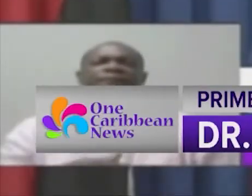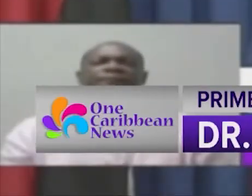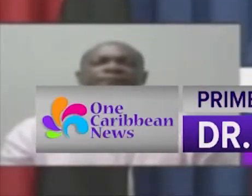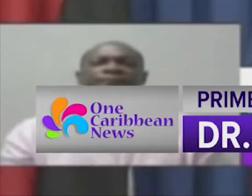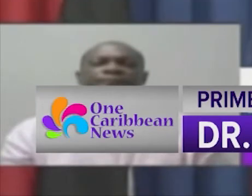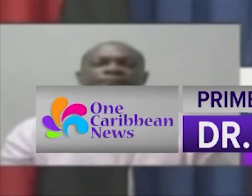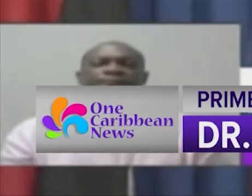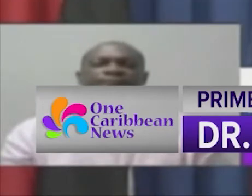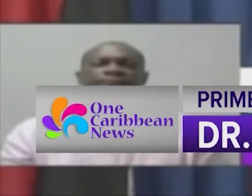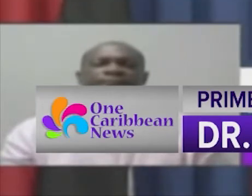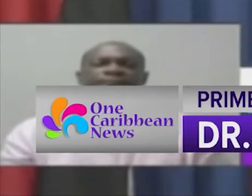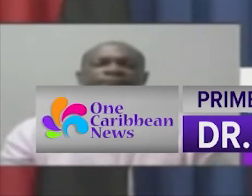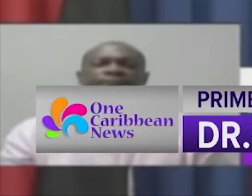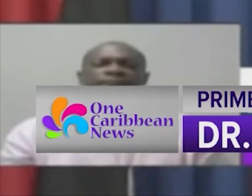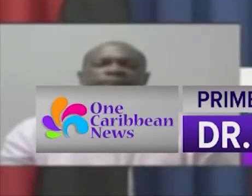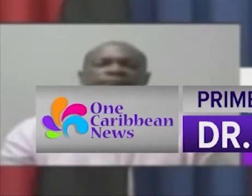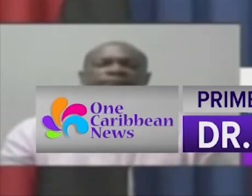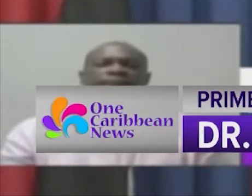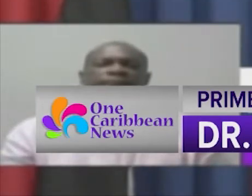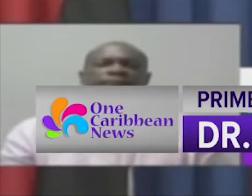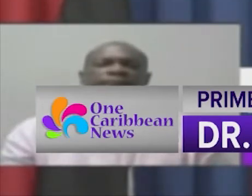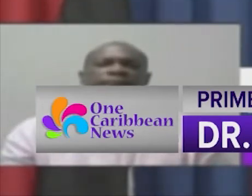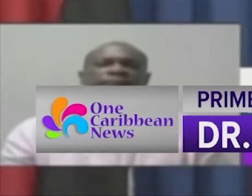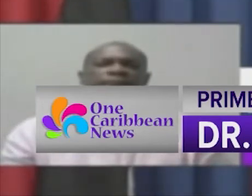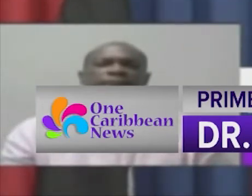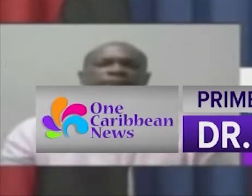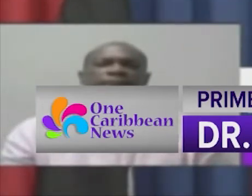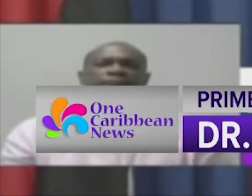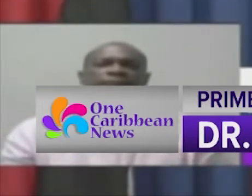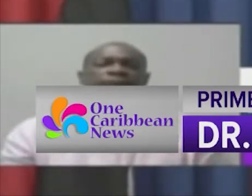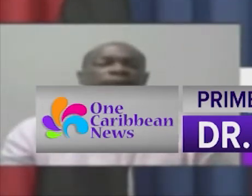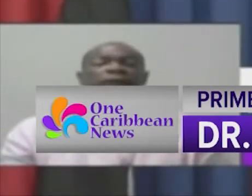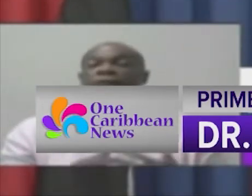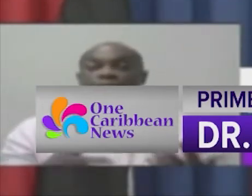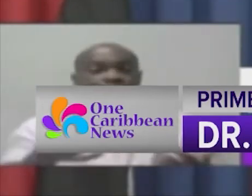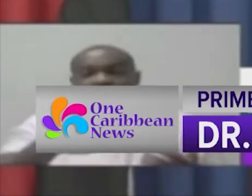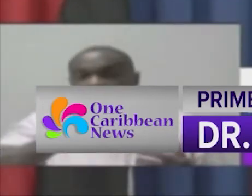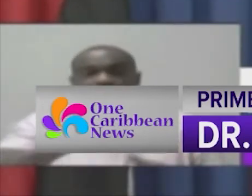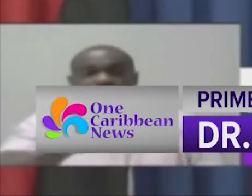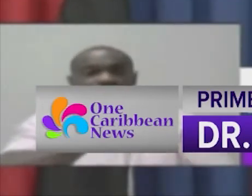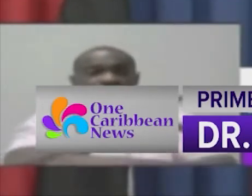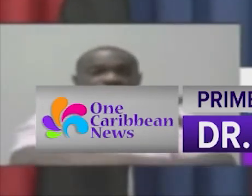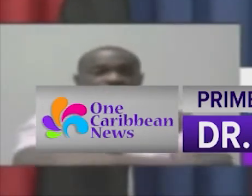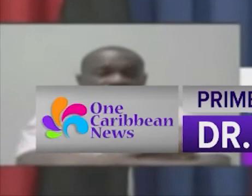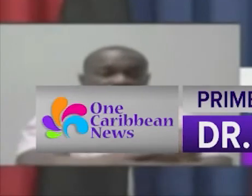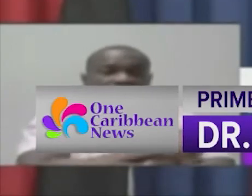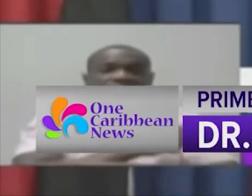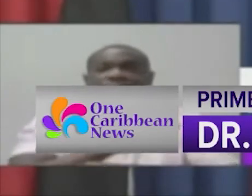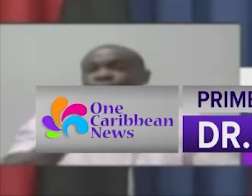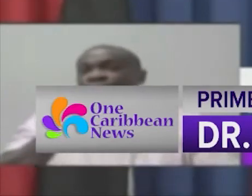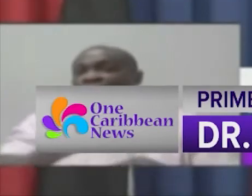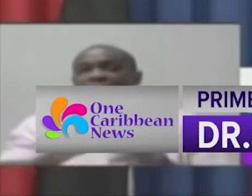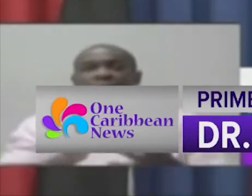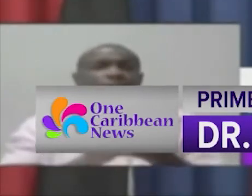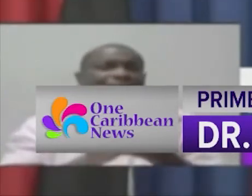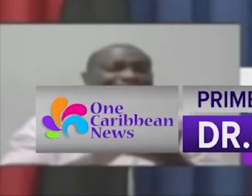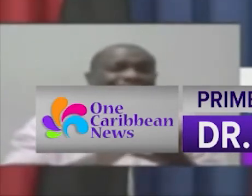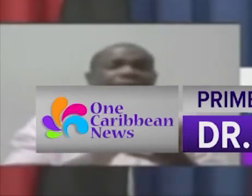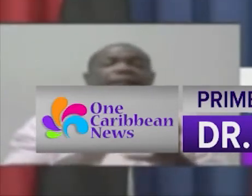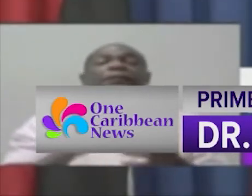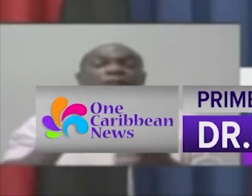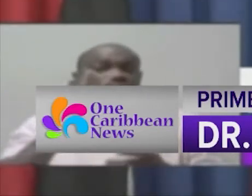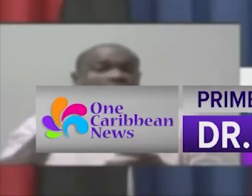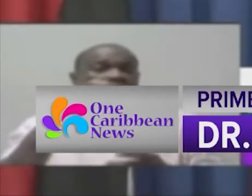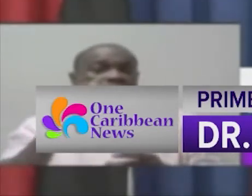this infection and it is sanctioned by the WHO, the government of Trinidad and Tobago will make efforts to get